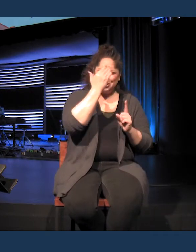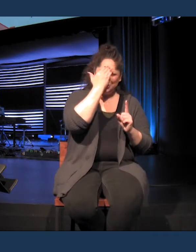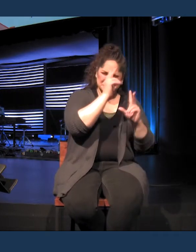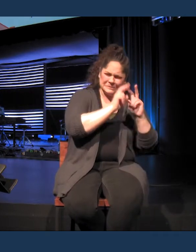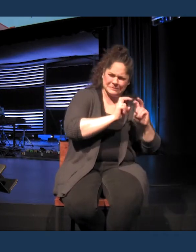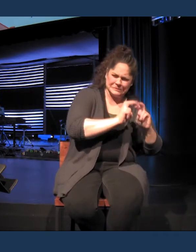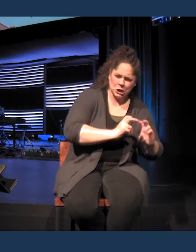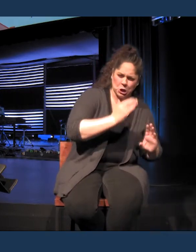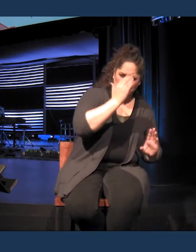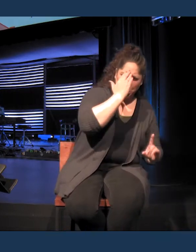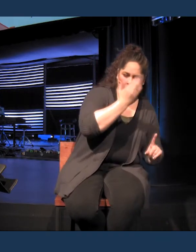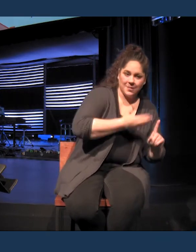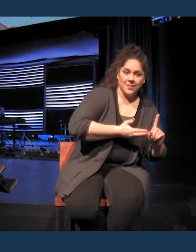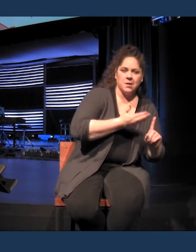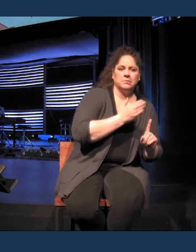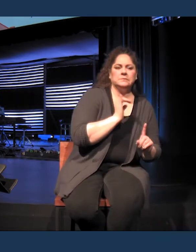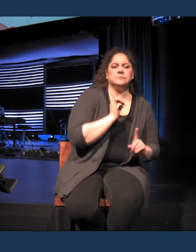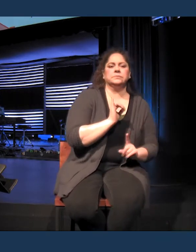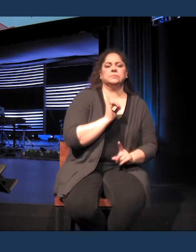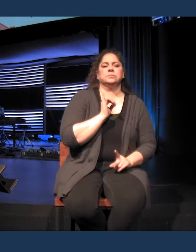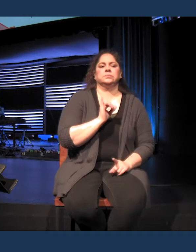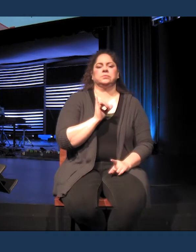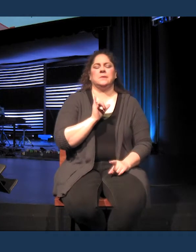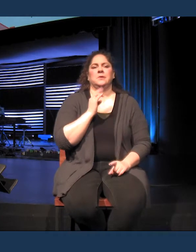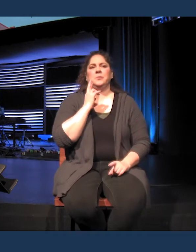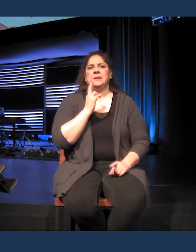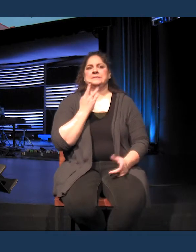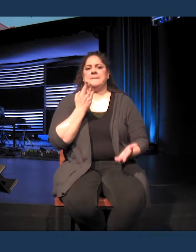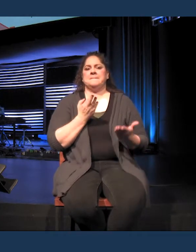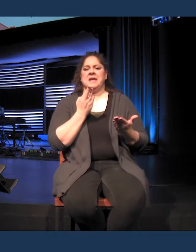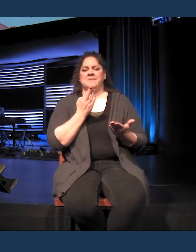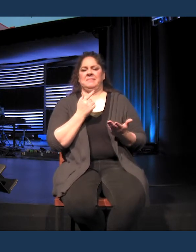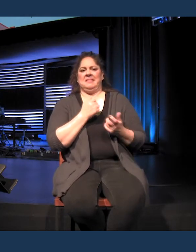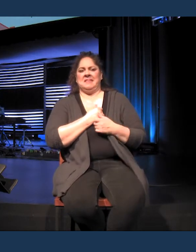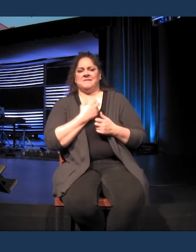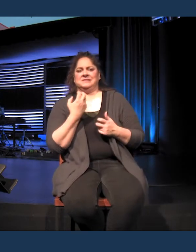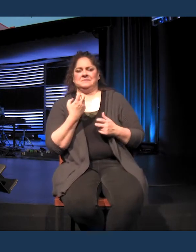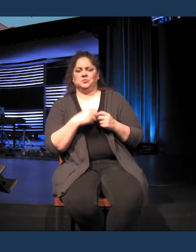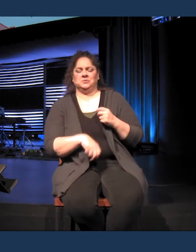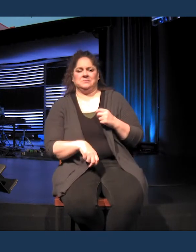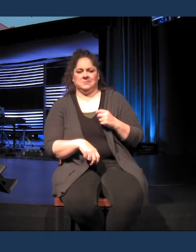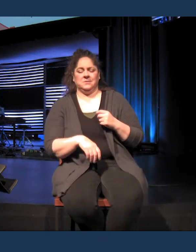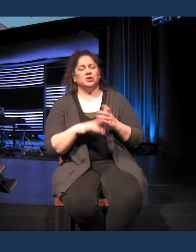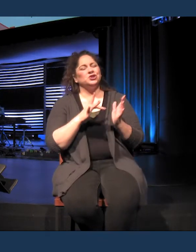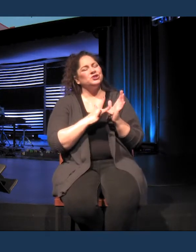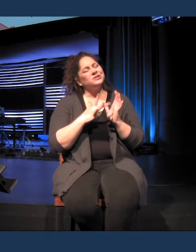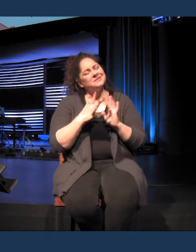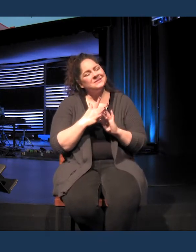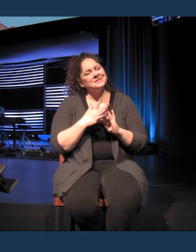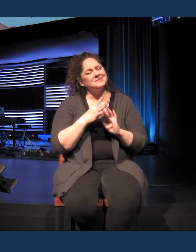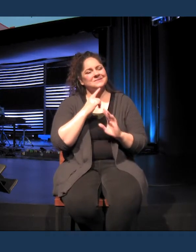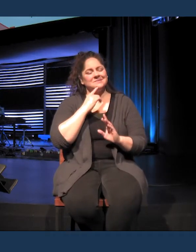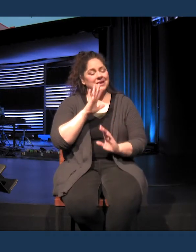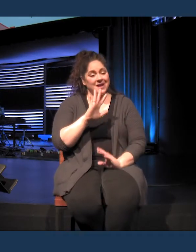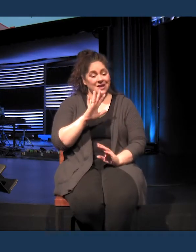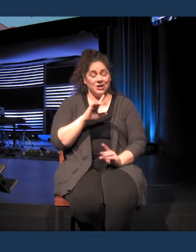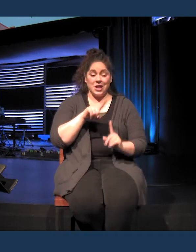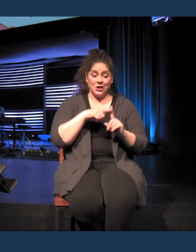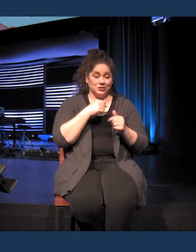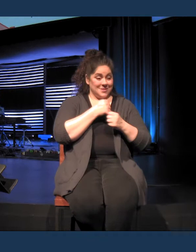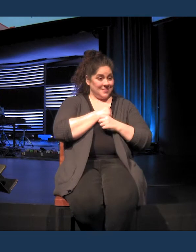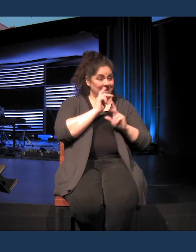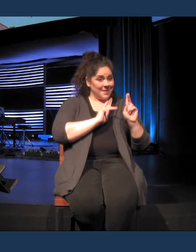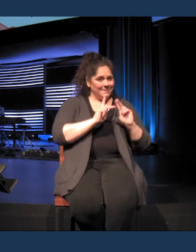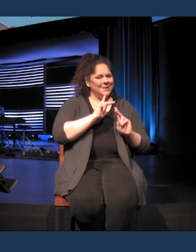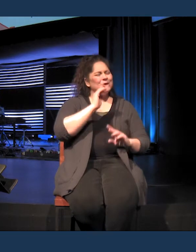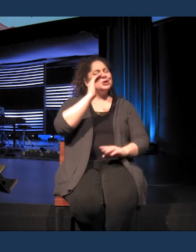how you know if you really love them or not. And so what Jesus is getting at, he's saying, not just love people, he's saying